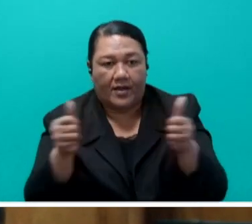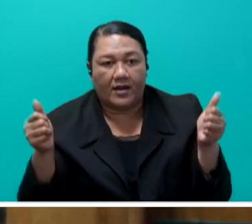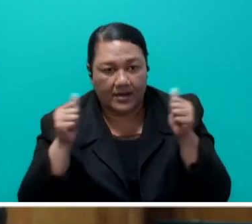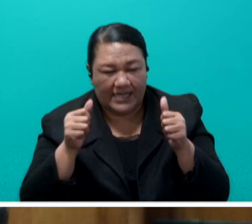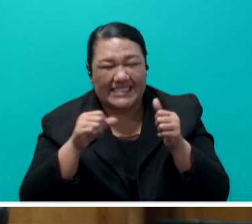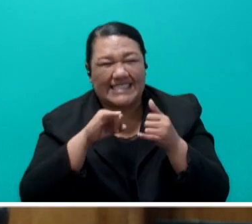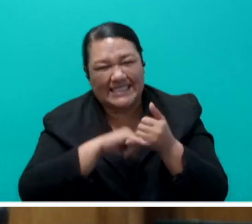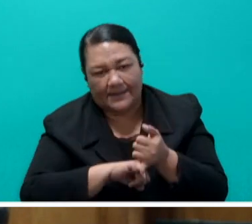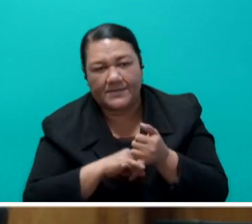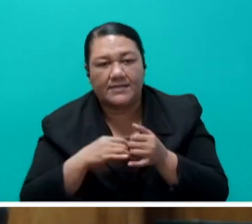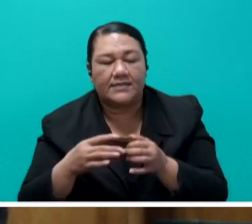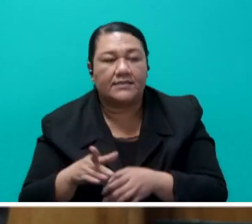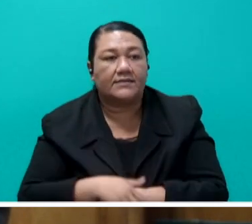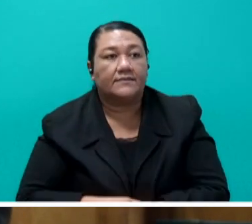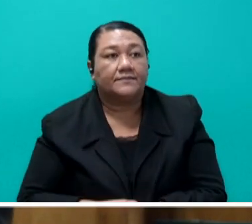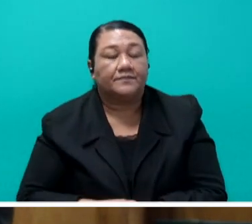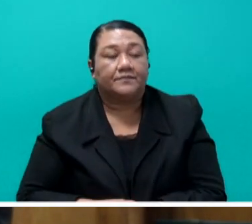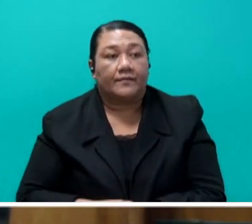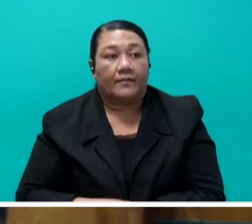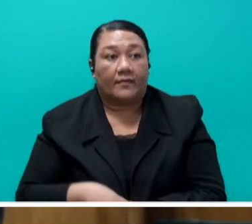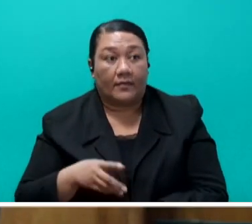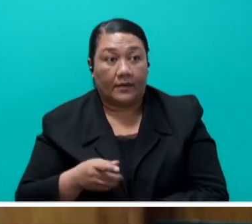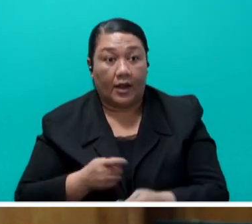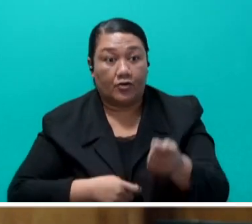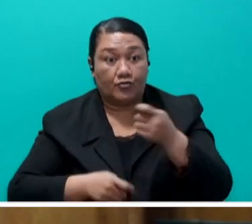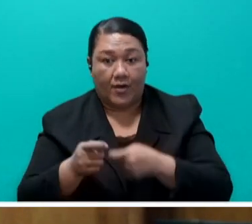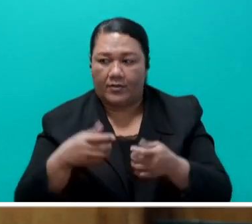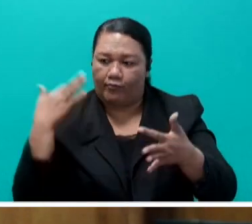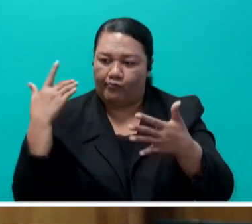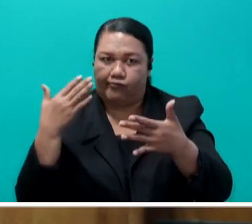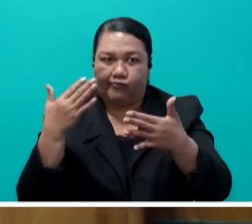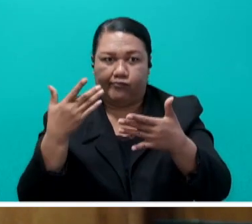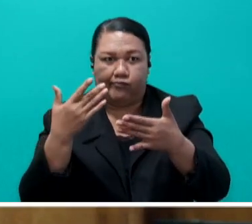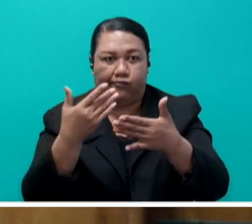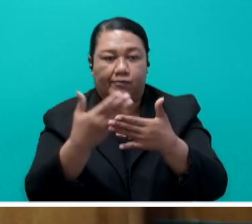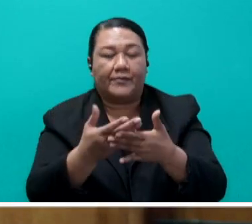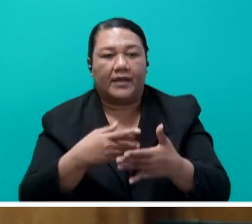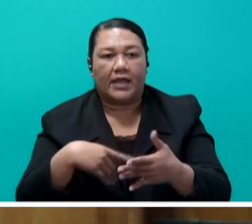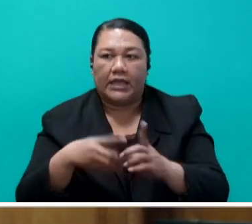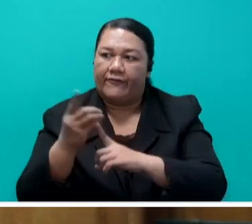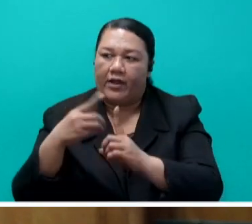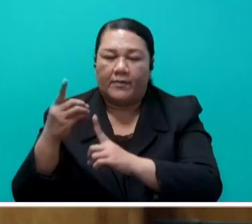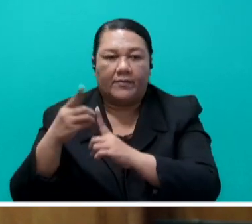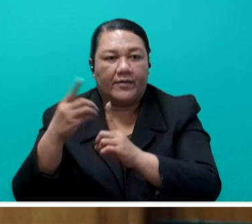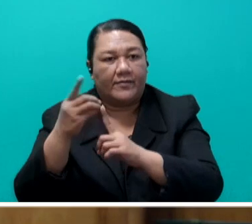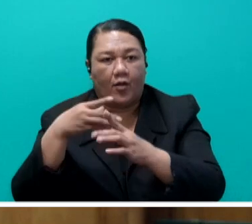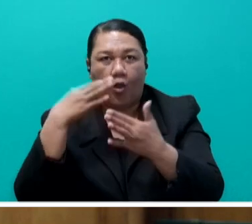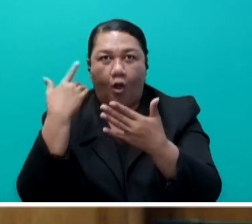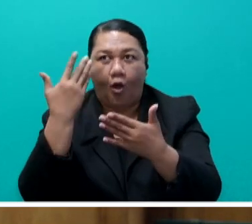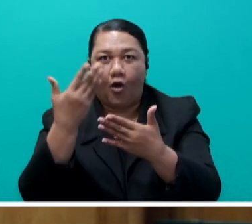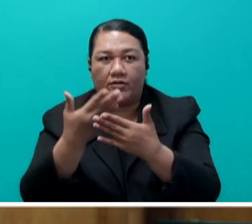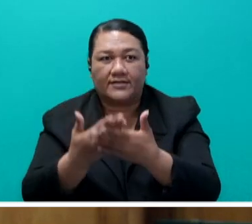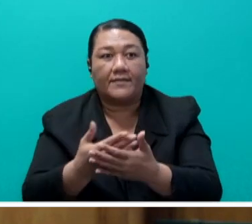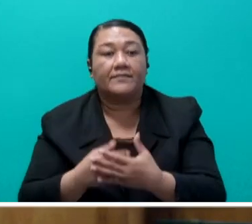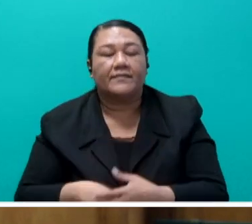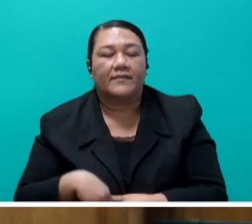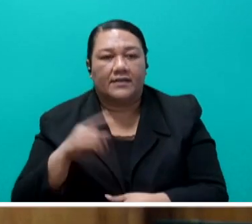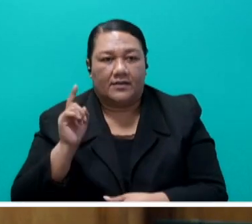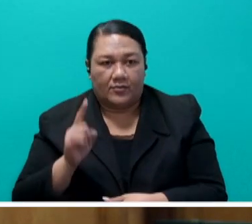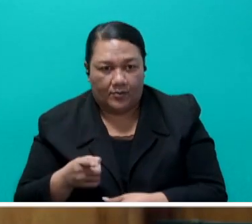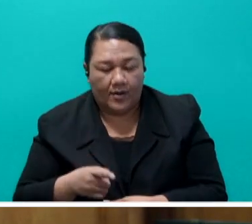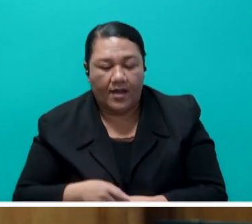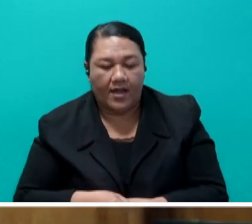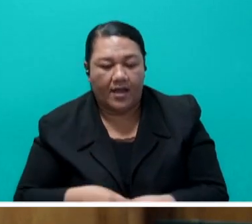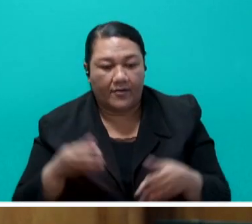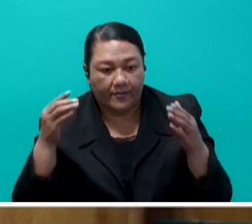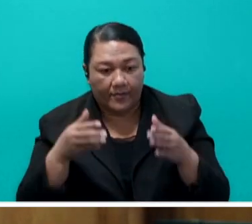Trade has long been the lifeblood of Fiji's development, Mr. Speaker, sir, deeply ingrained in the very fabric